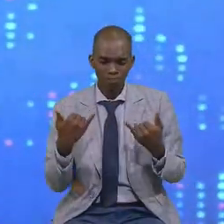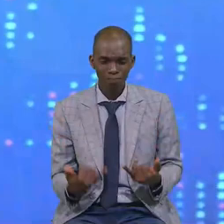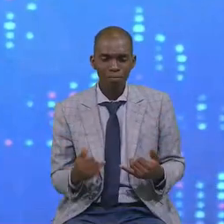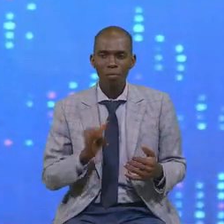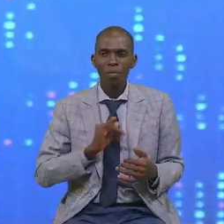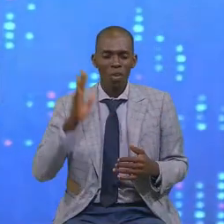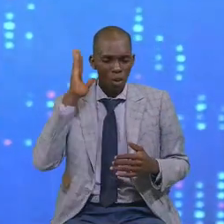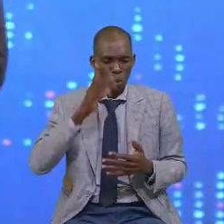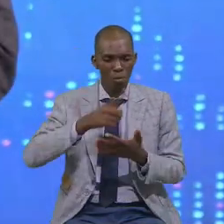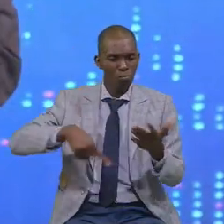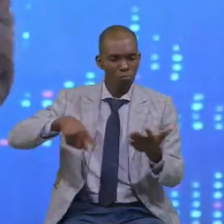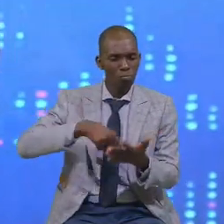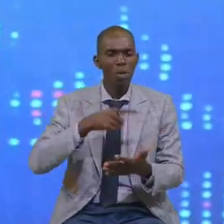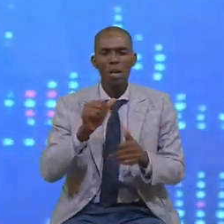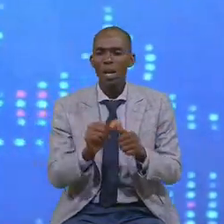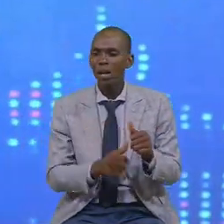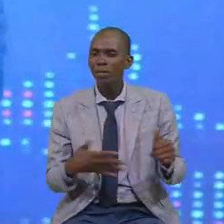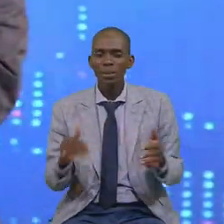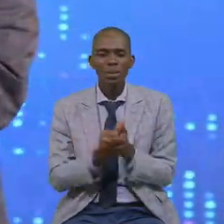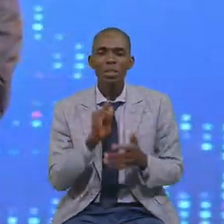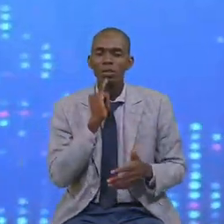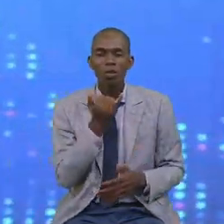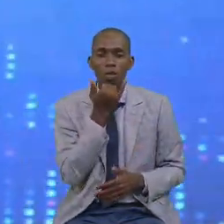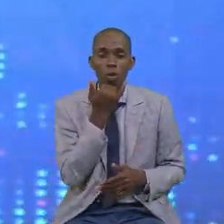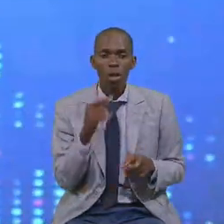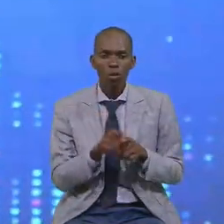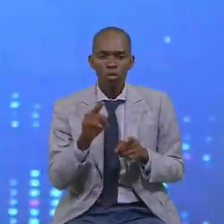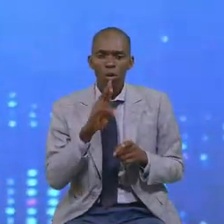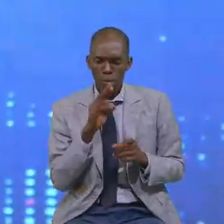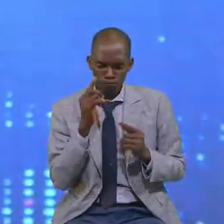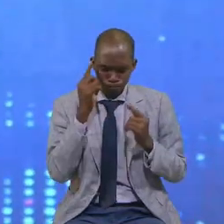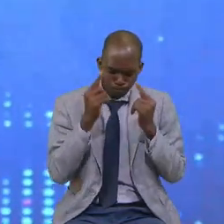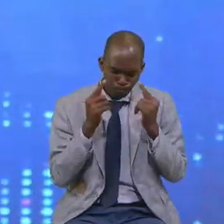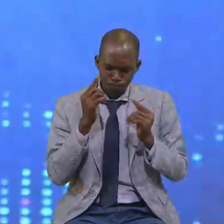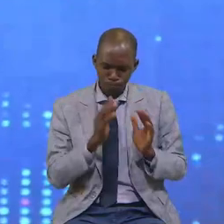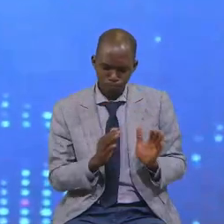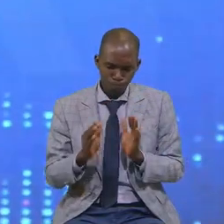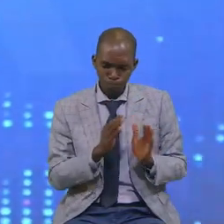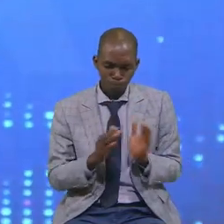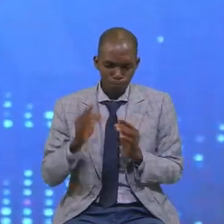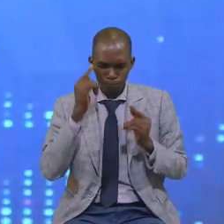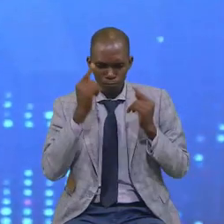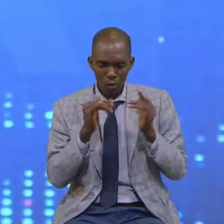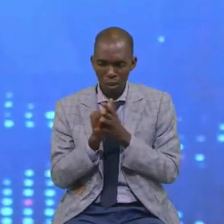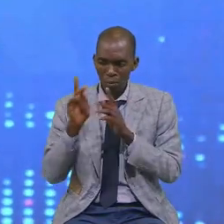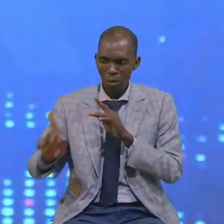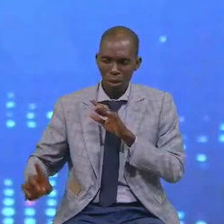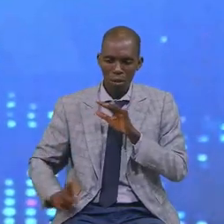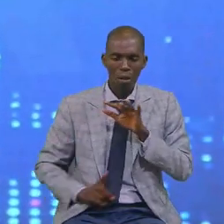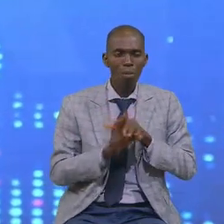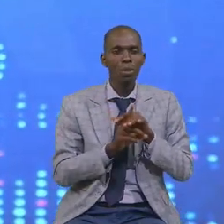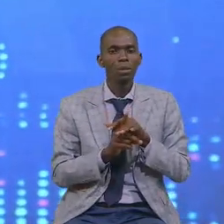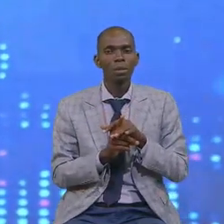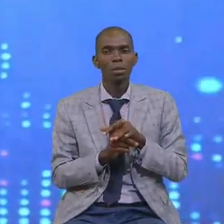rectify everything that is wrong. And while you are making that decision, look, it shows up. the